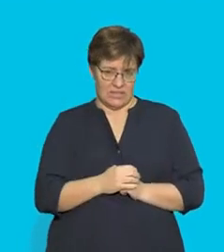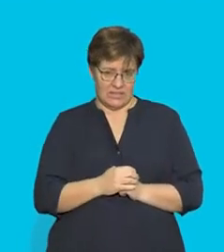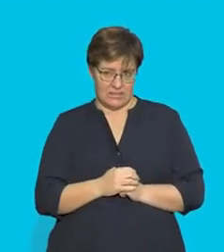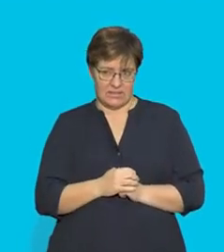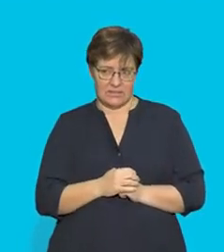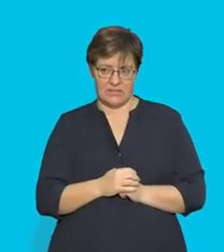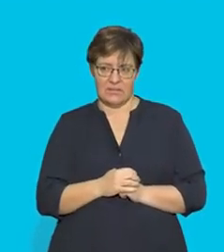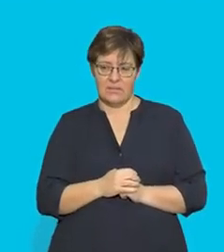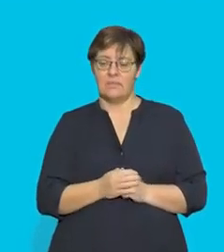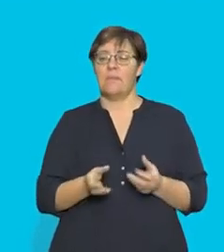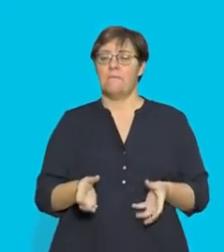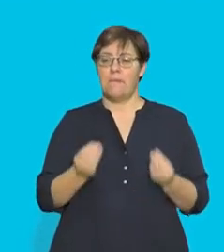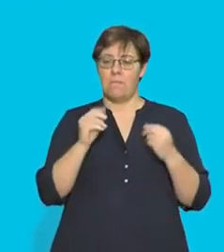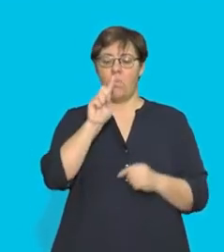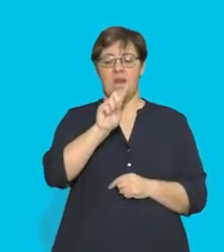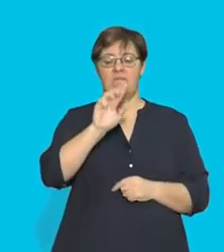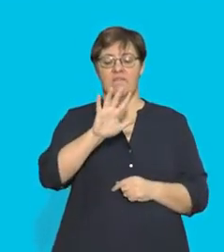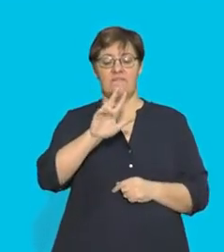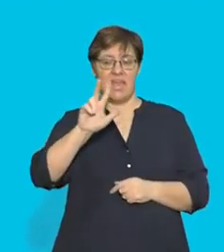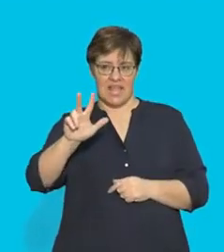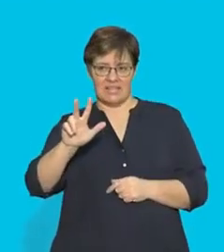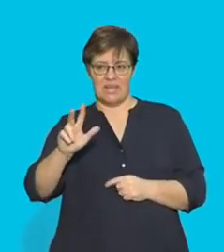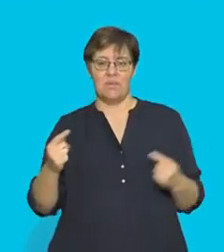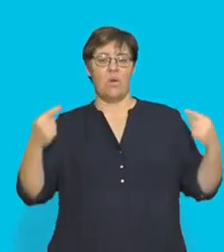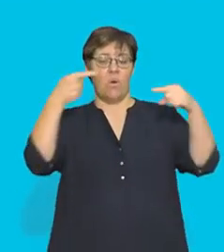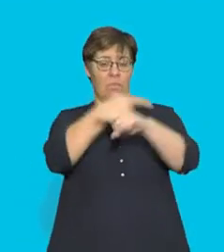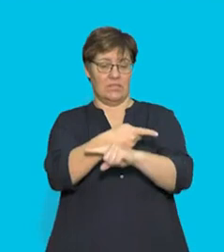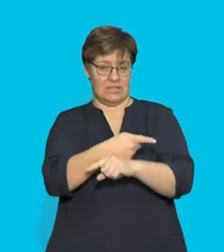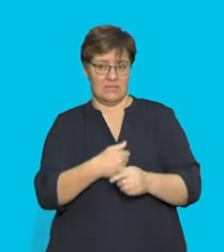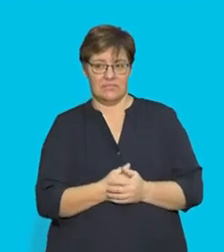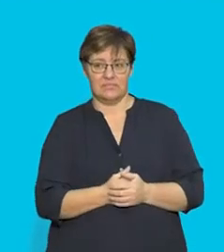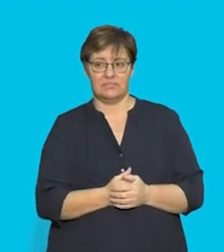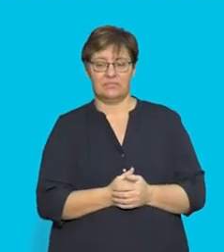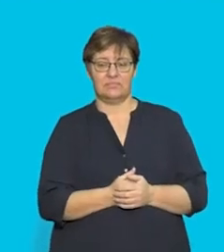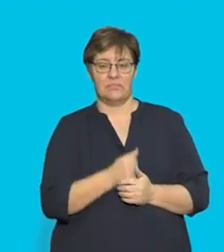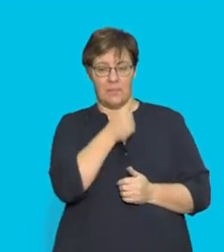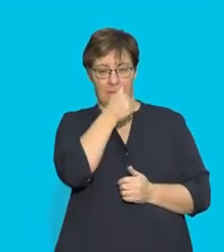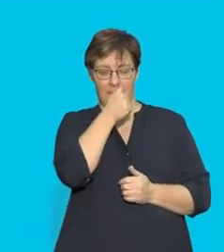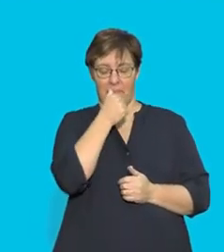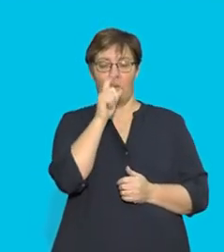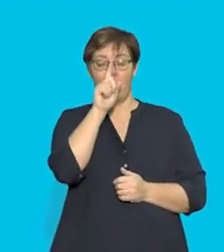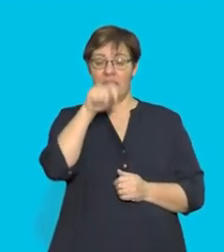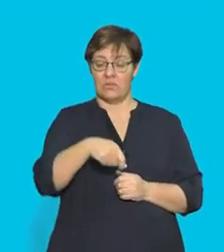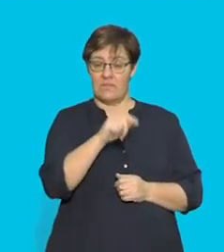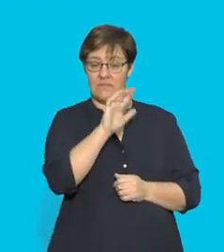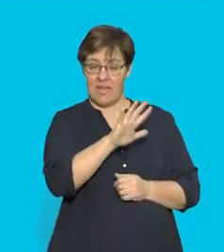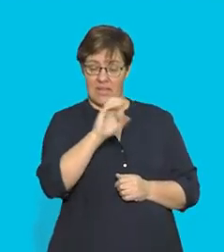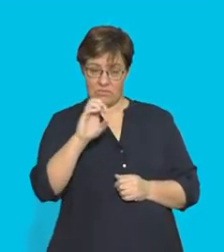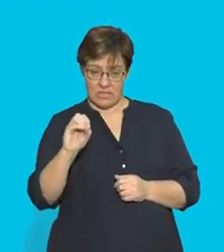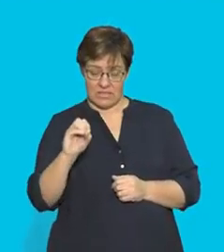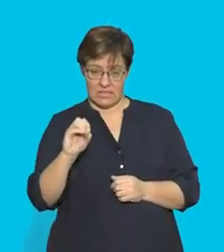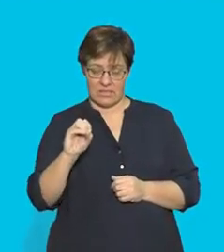right angle triangles, we've got 158 meters being the opposite angle. And they've given us that